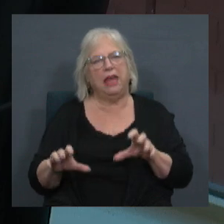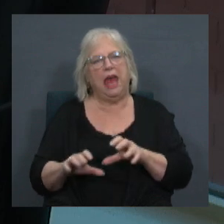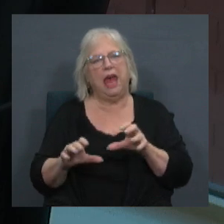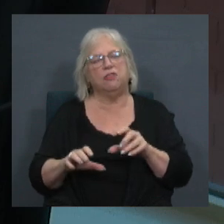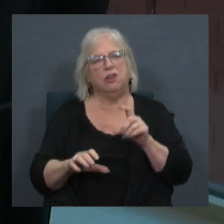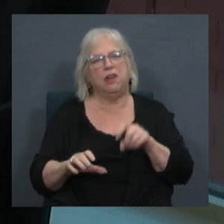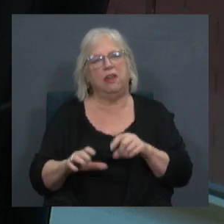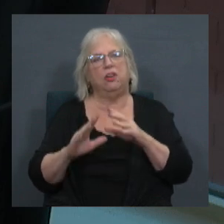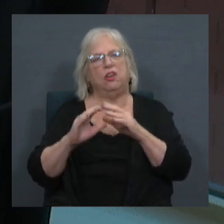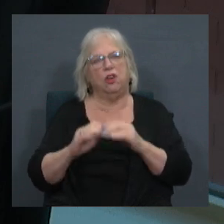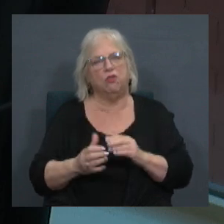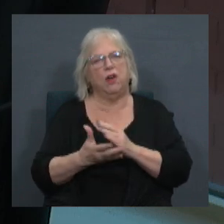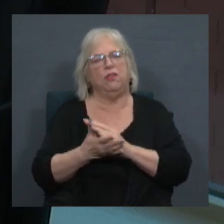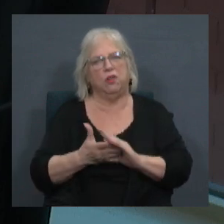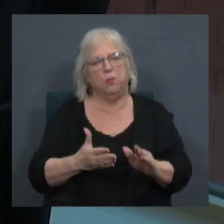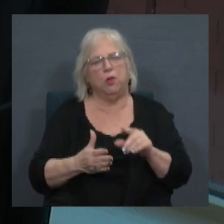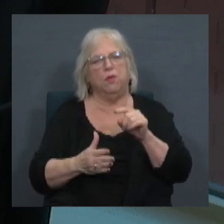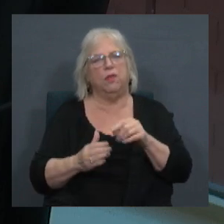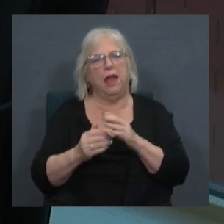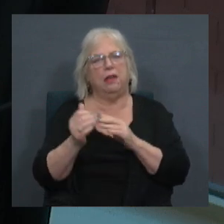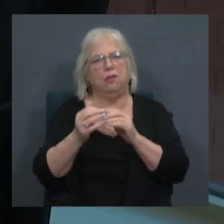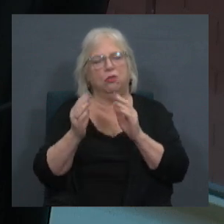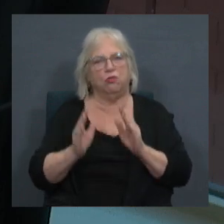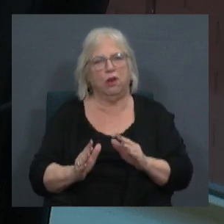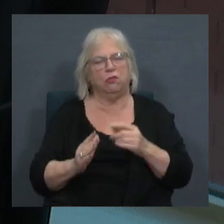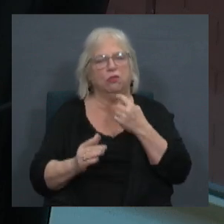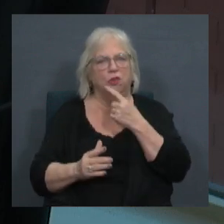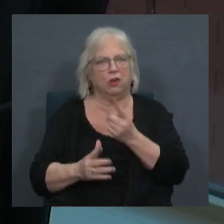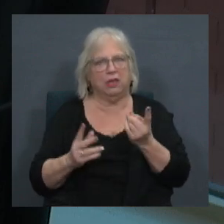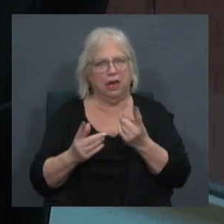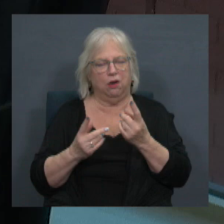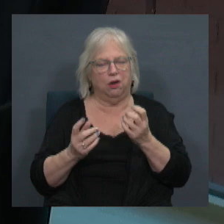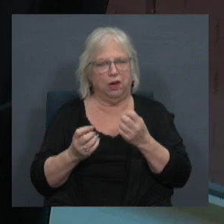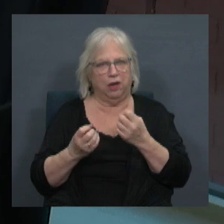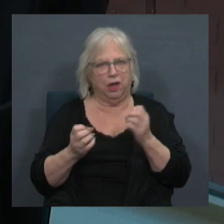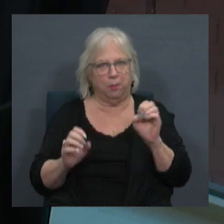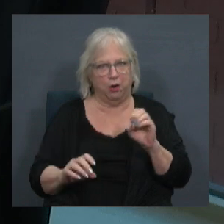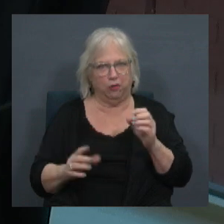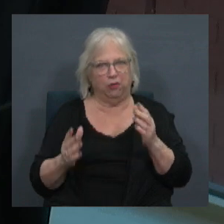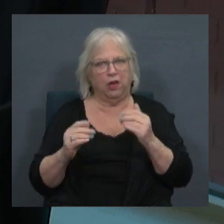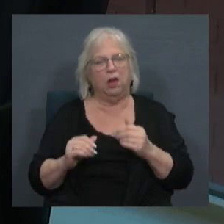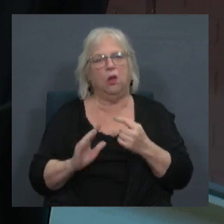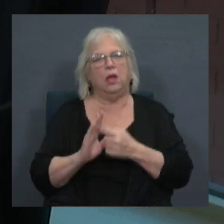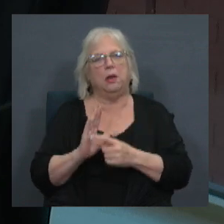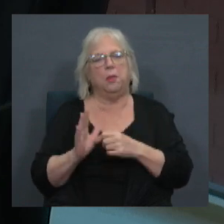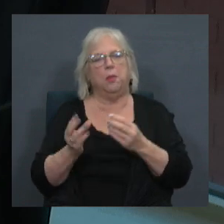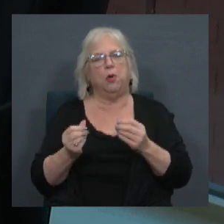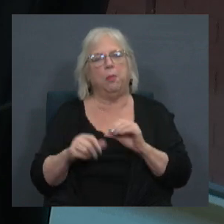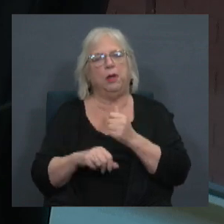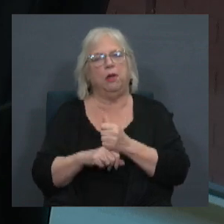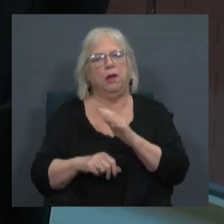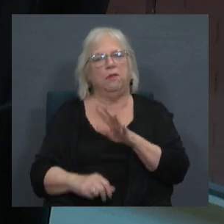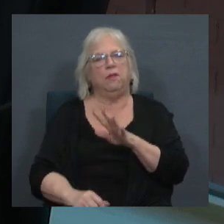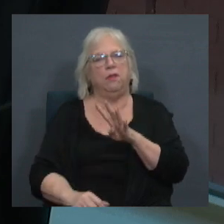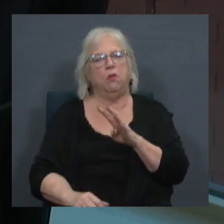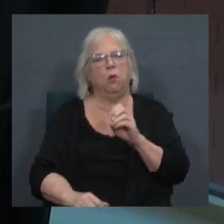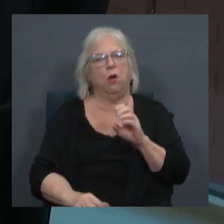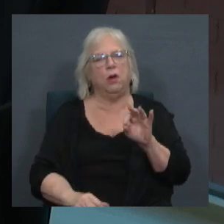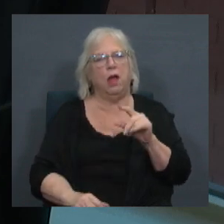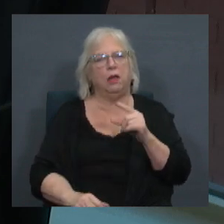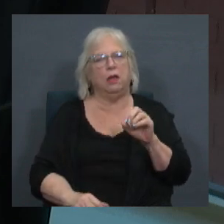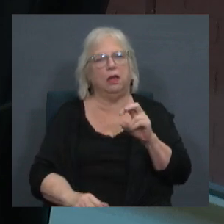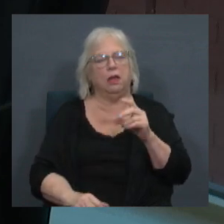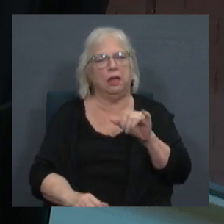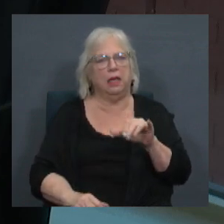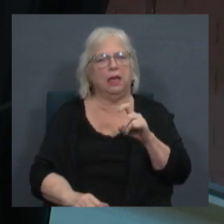action as is necessary to raise and remove said structure, to declare an emergency. An ordinance to condemn the property located at 5409 Geyer Springs Road,